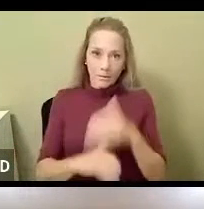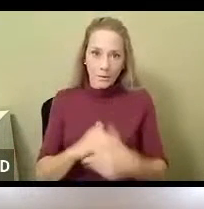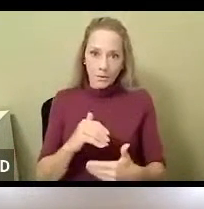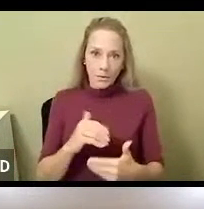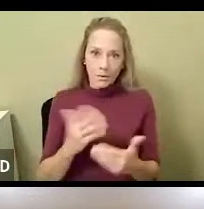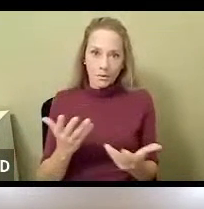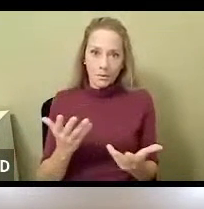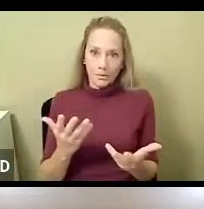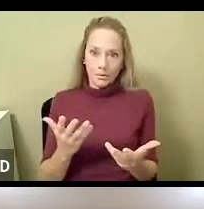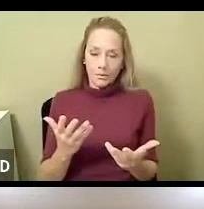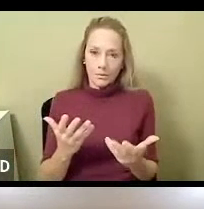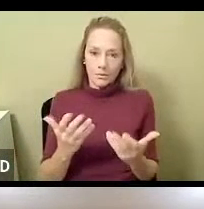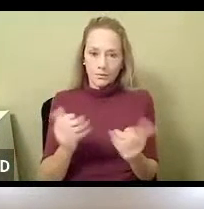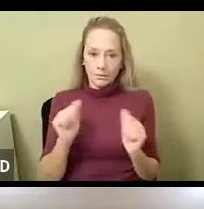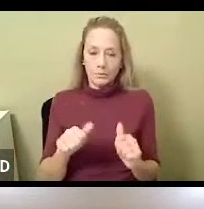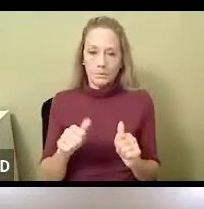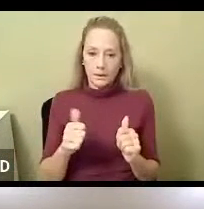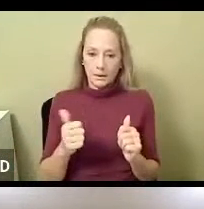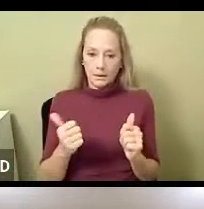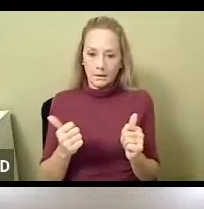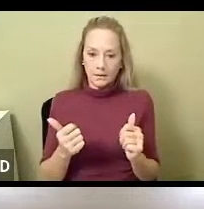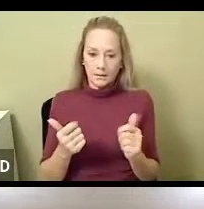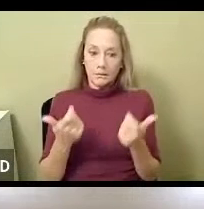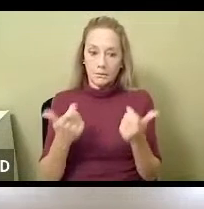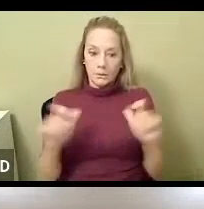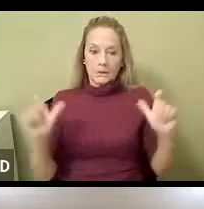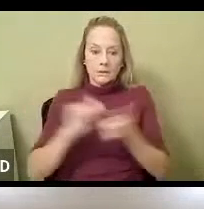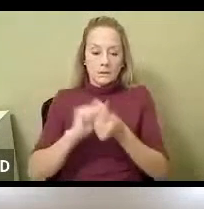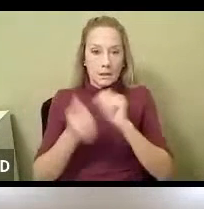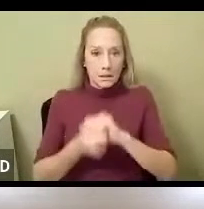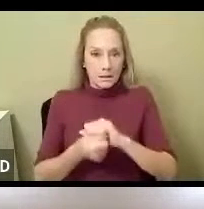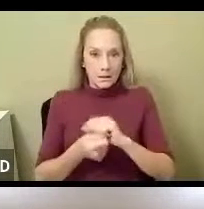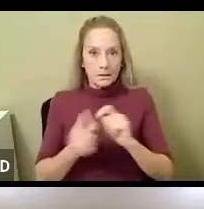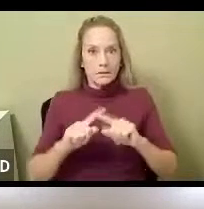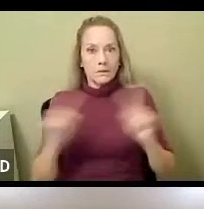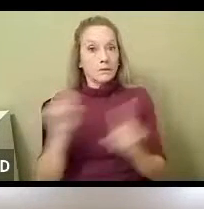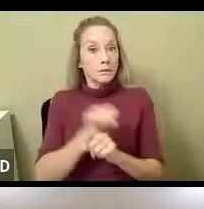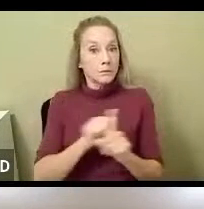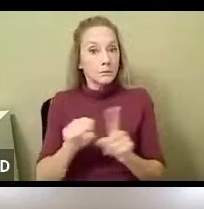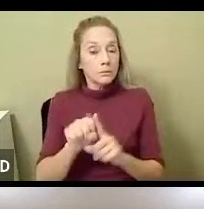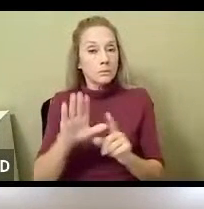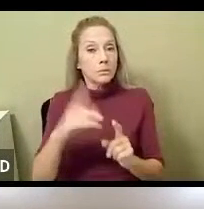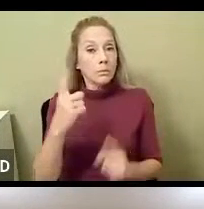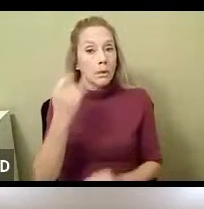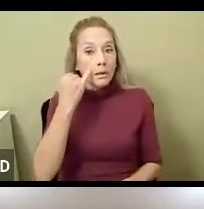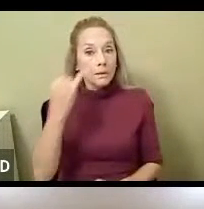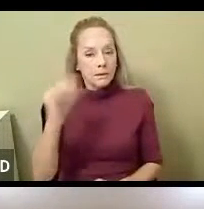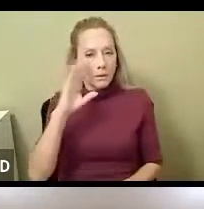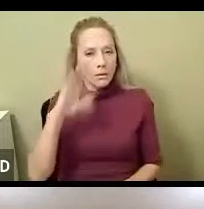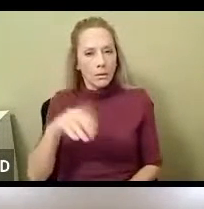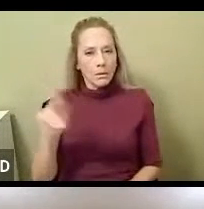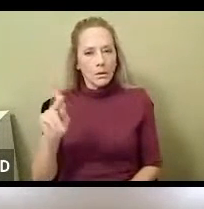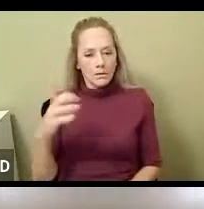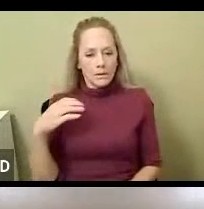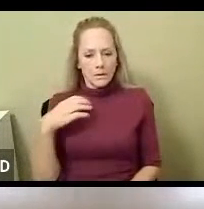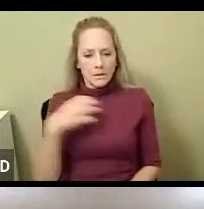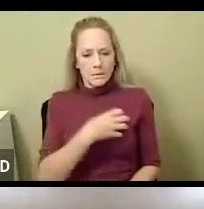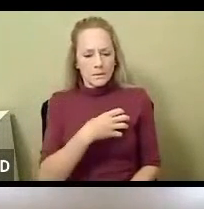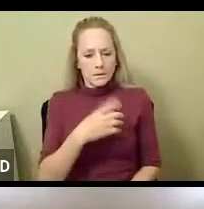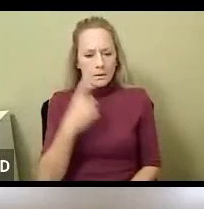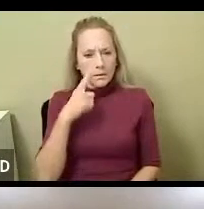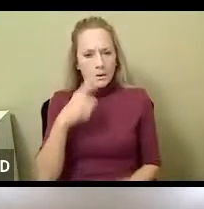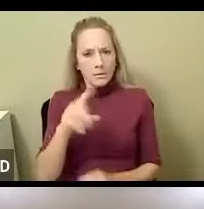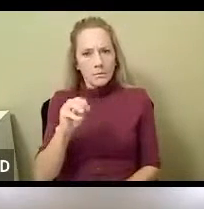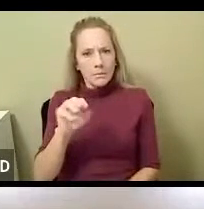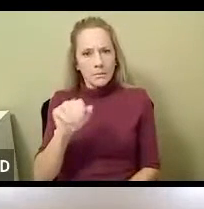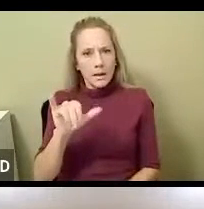into a significantly different situation. One idea is that I know the county commission, I believe Mayor Jacobs,